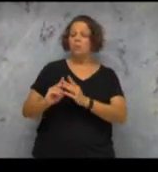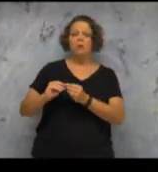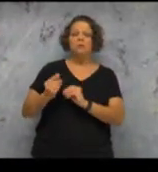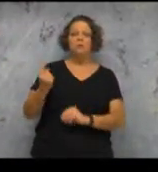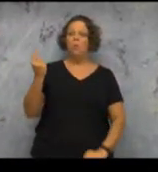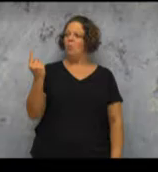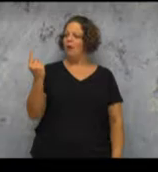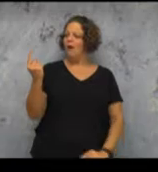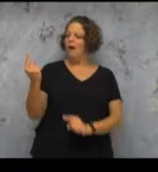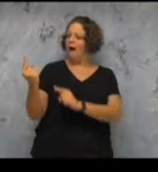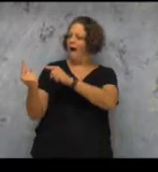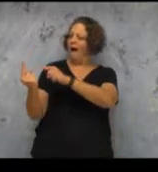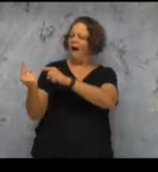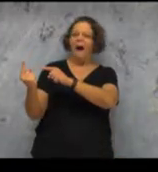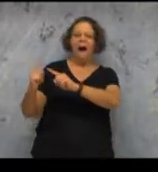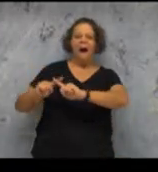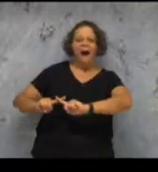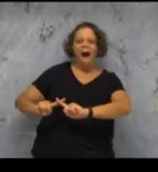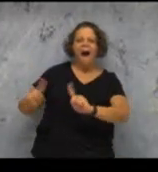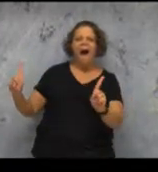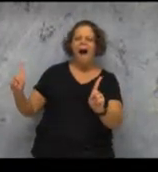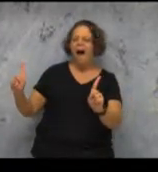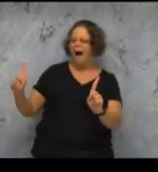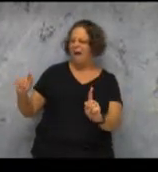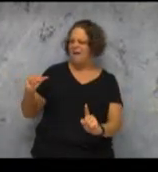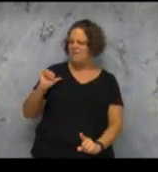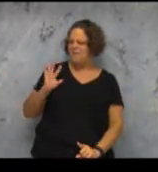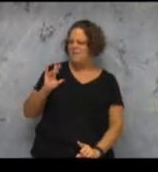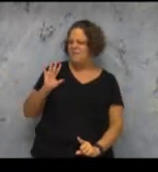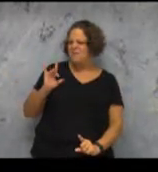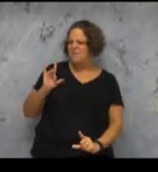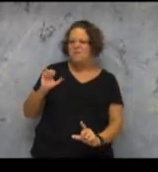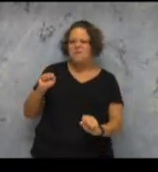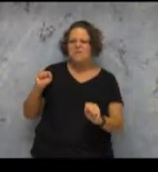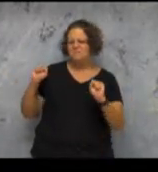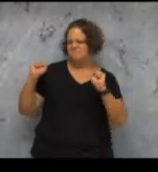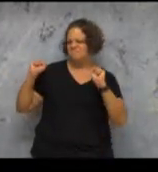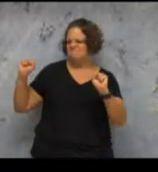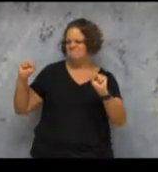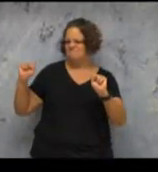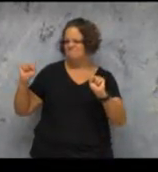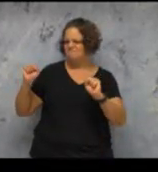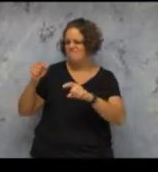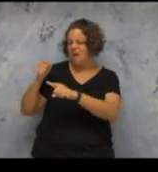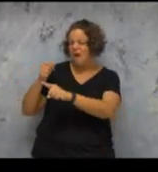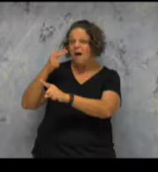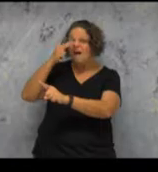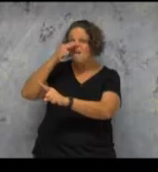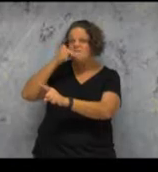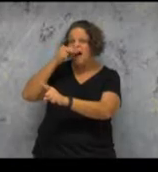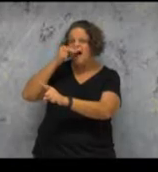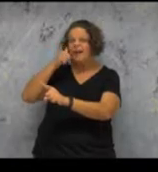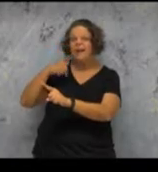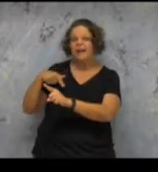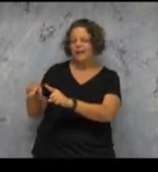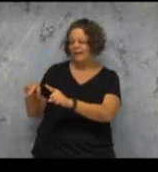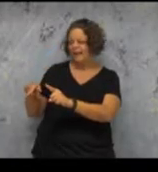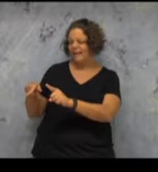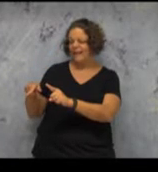had a different shape with bold strokes and squared corners. He was funny. He made the colors